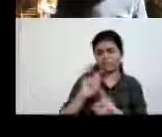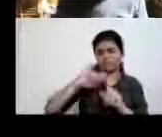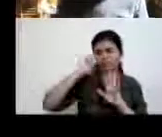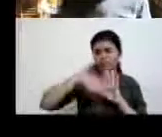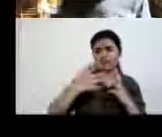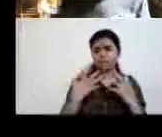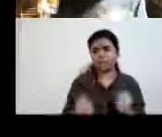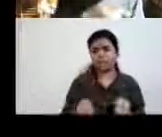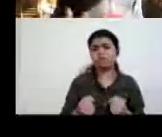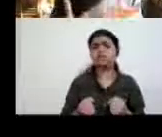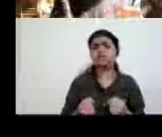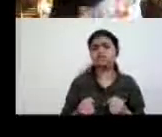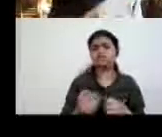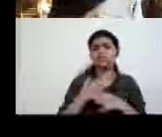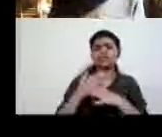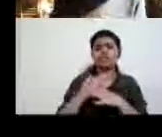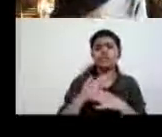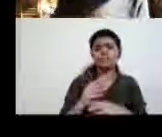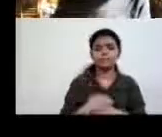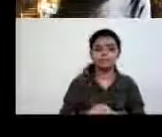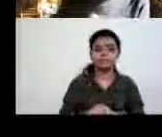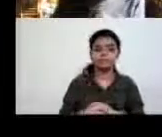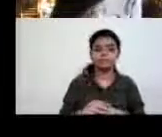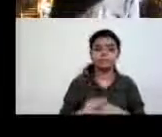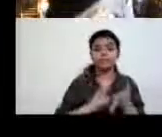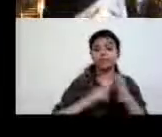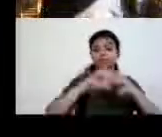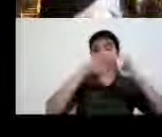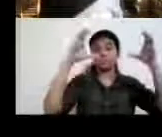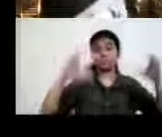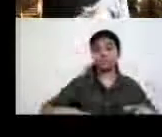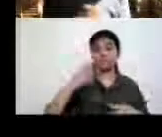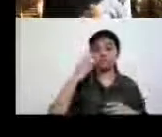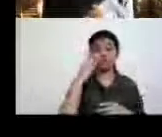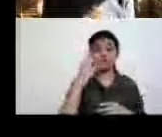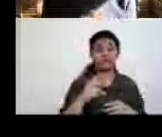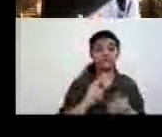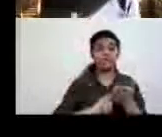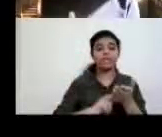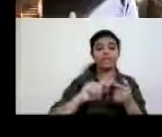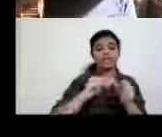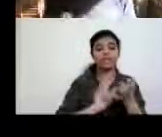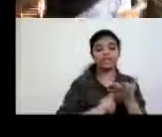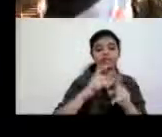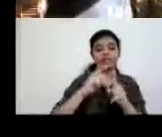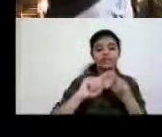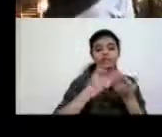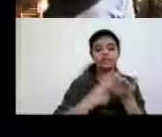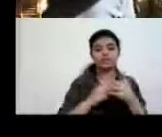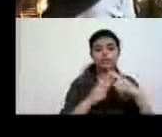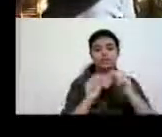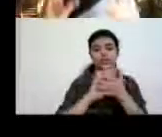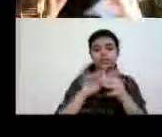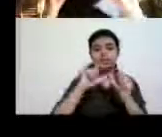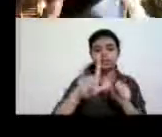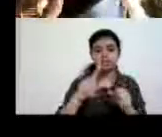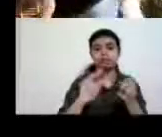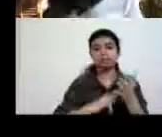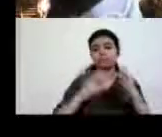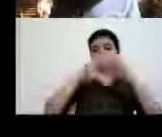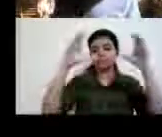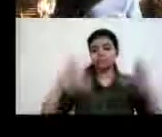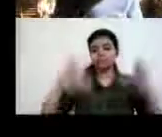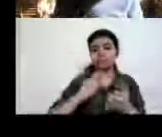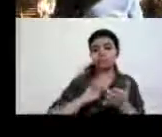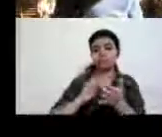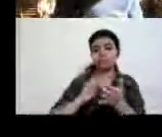you. It is a museum project we did in the Neanderthal Valley, the Neanderthal Museum, and you